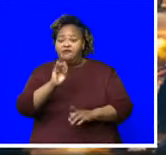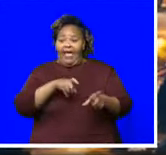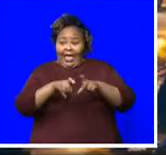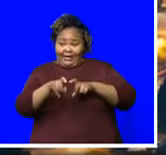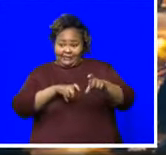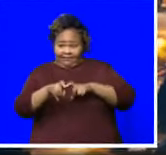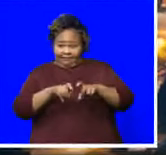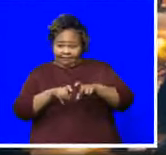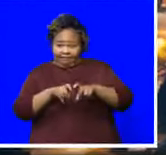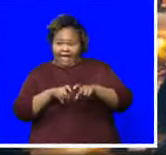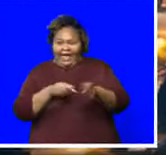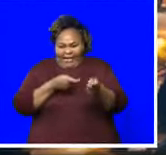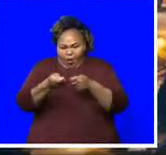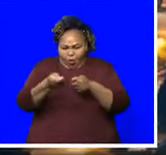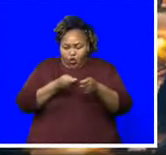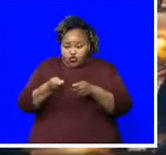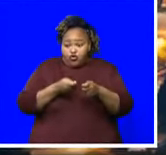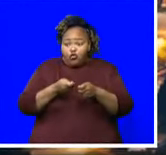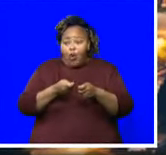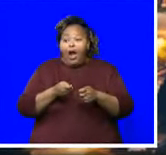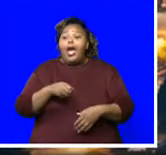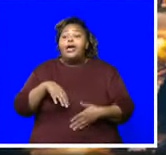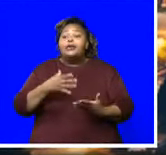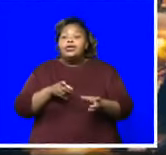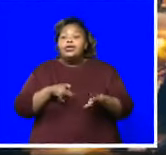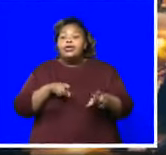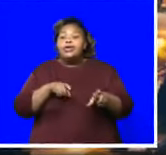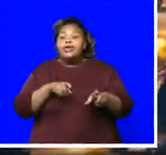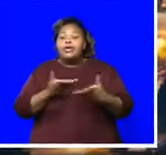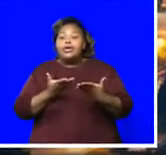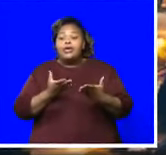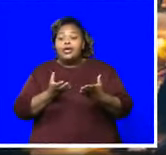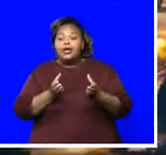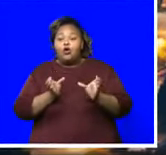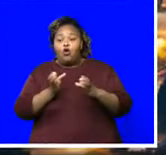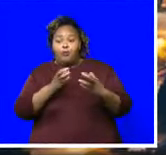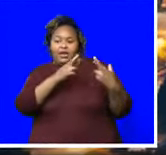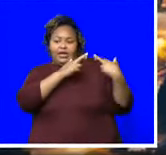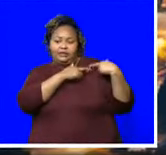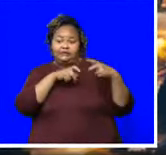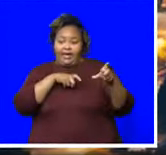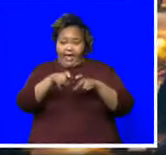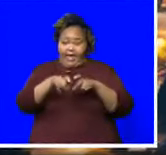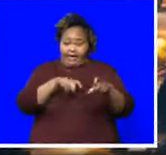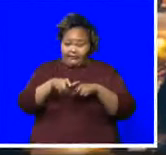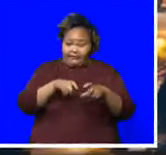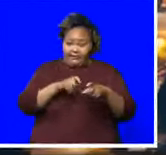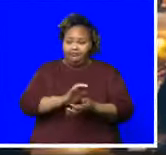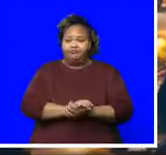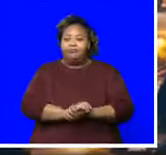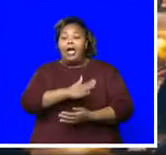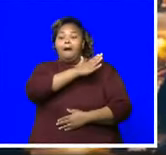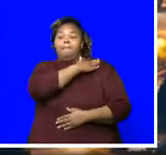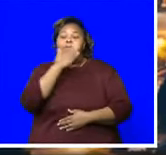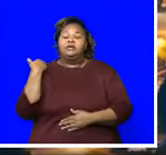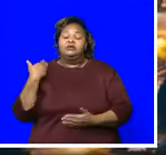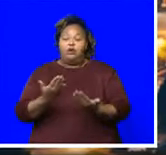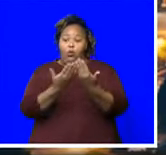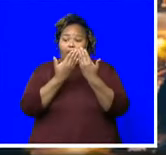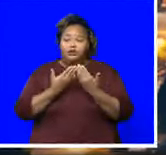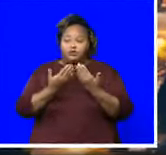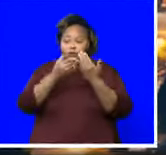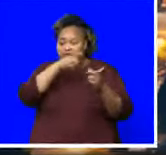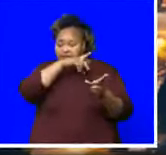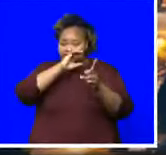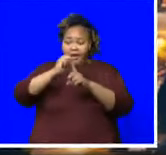lelengameleke lihlolo kuleli examinations council of Eswatini lokho kuvedwe indvuna yetemfundo lady Howard naye ithula ke imphumela yelihlolo lwangaphandle lwesigaba